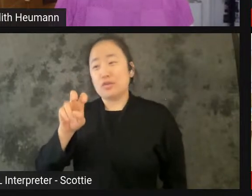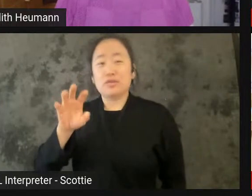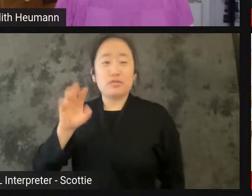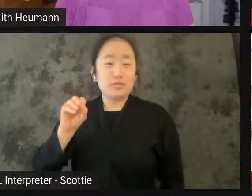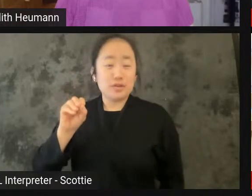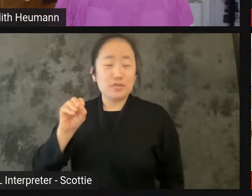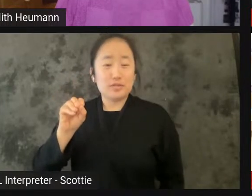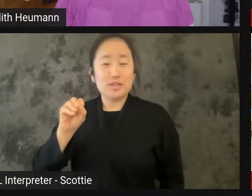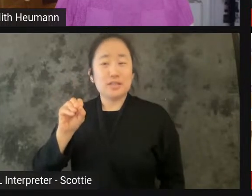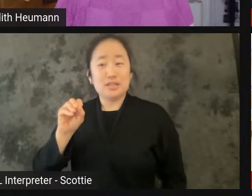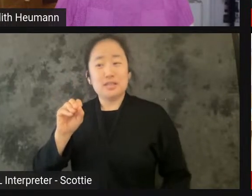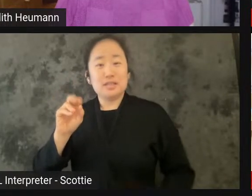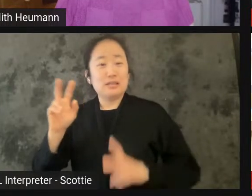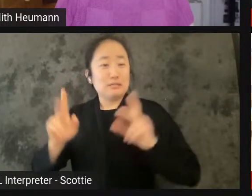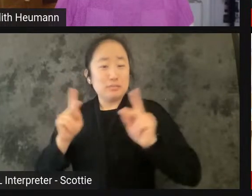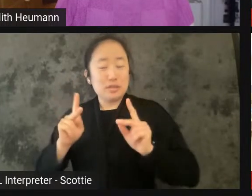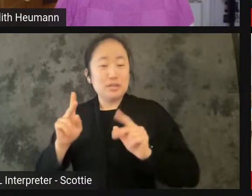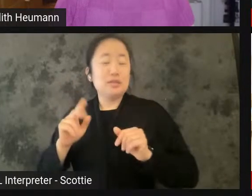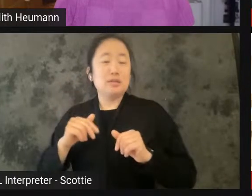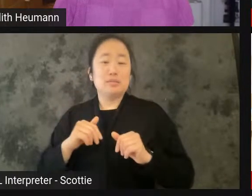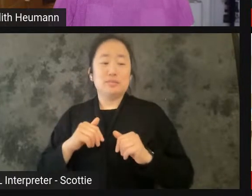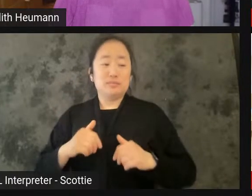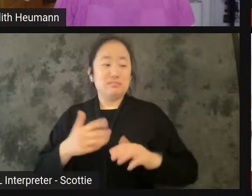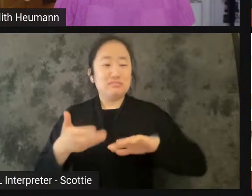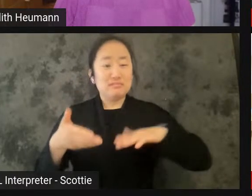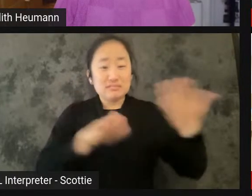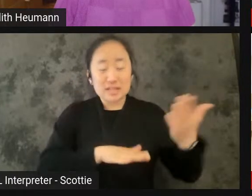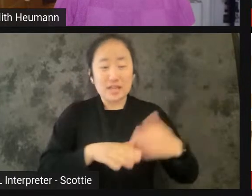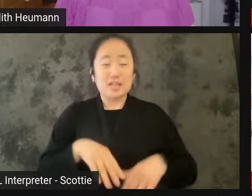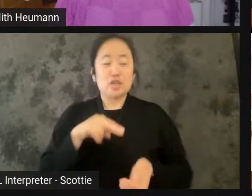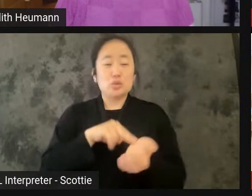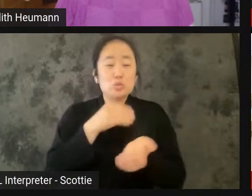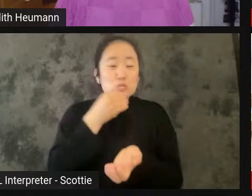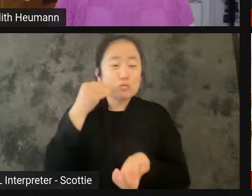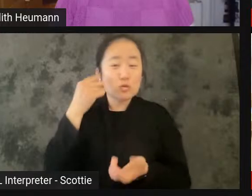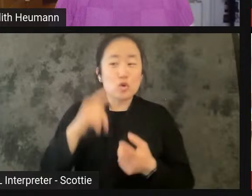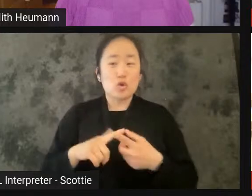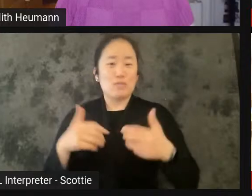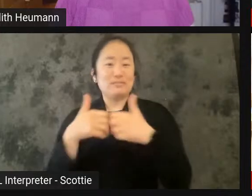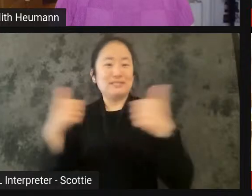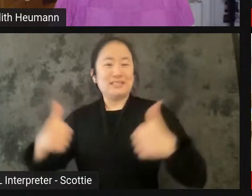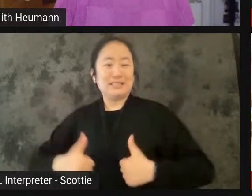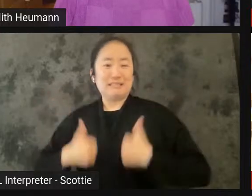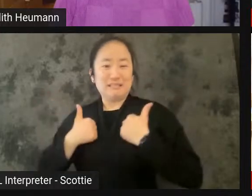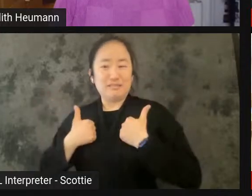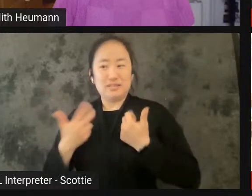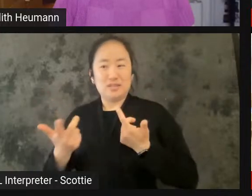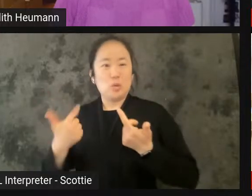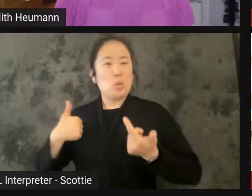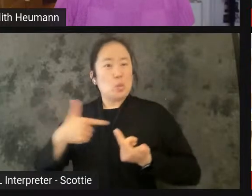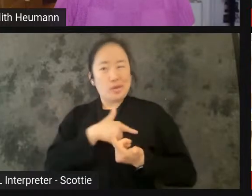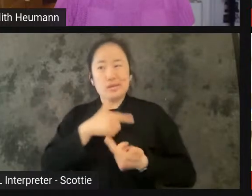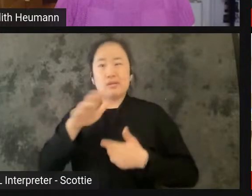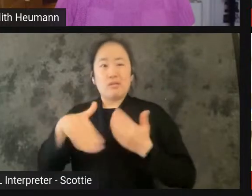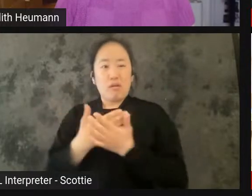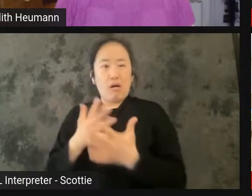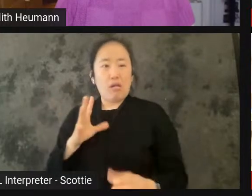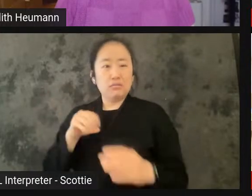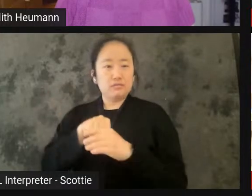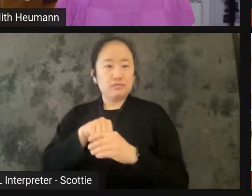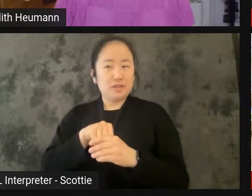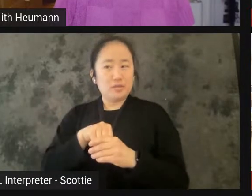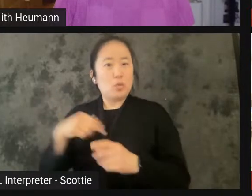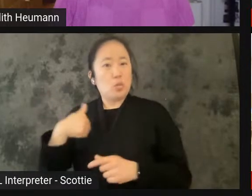dying in nursing homes and segregated living programs. In reality, we all have something to do with it because we haven't demanded that